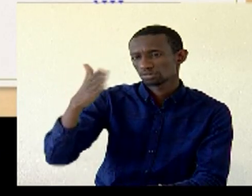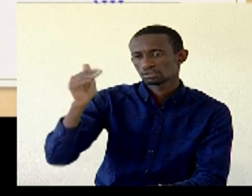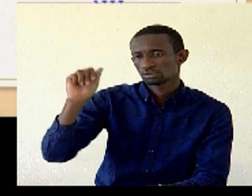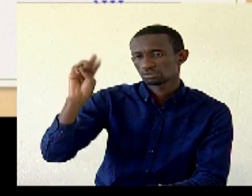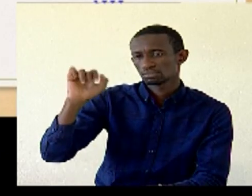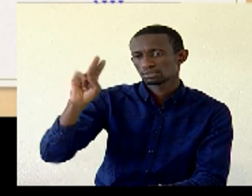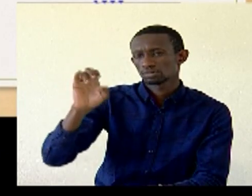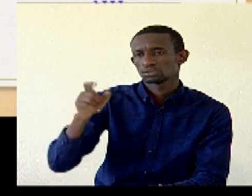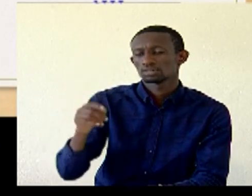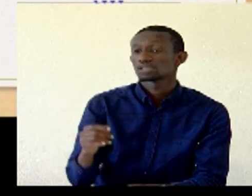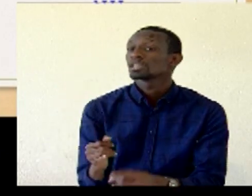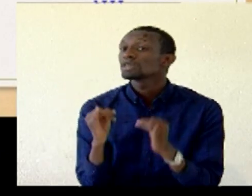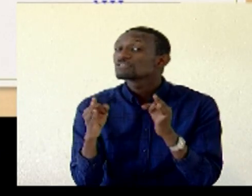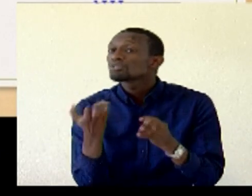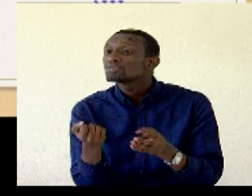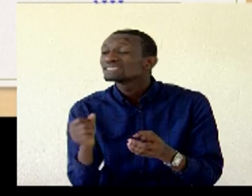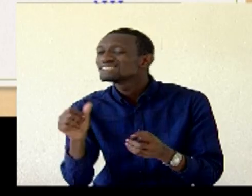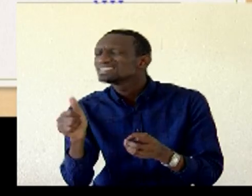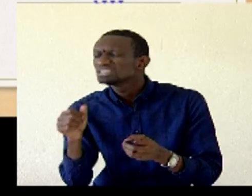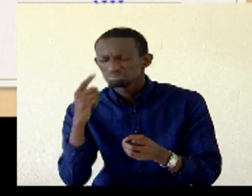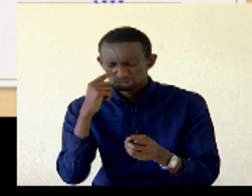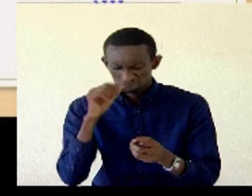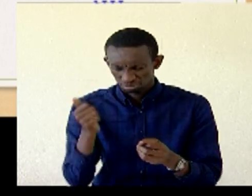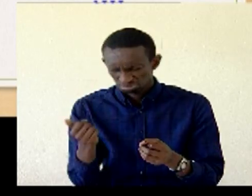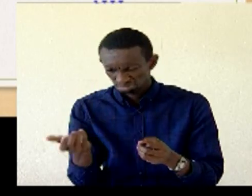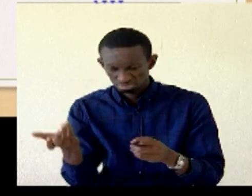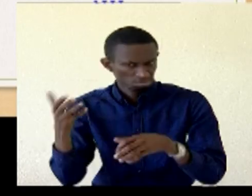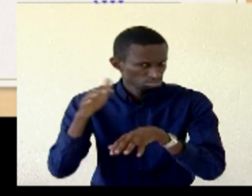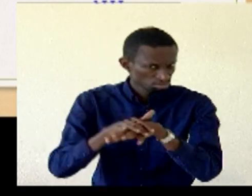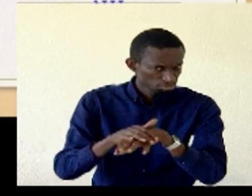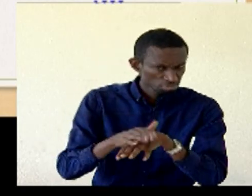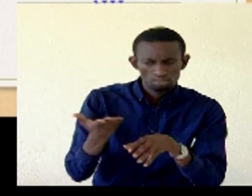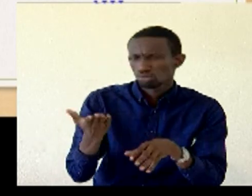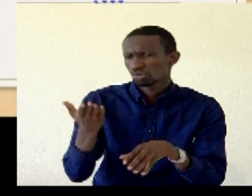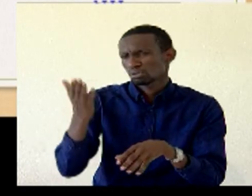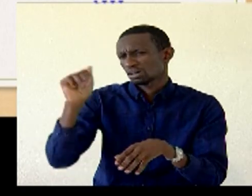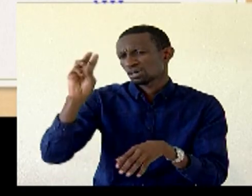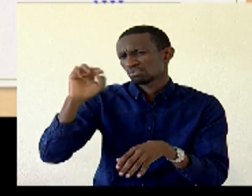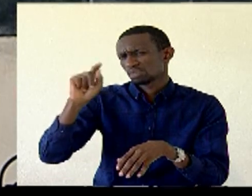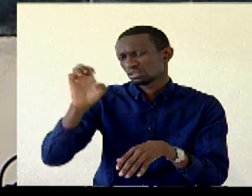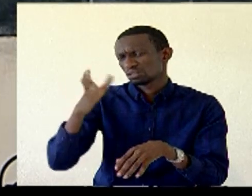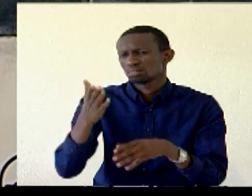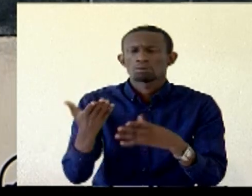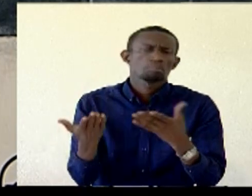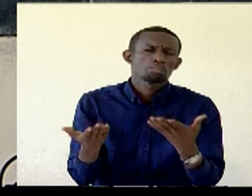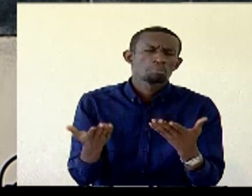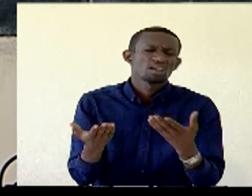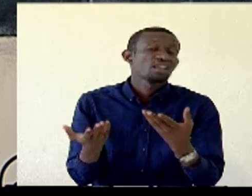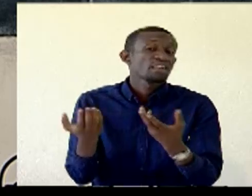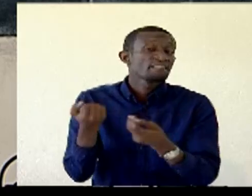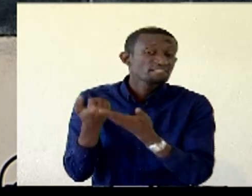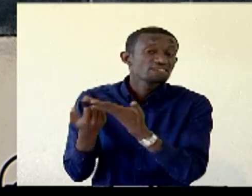have other substituents attached on the amine, on the benzene ring,